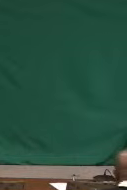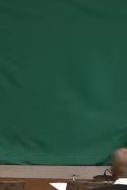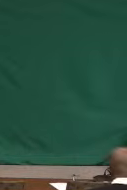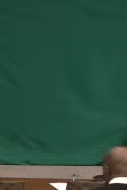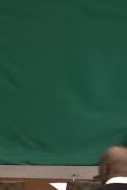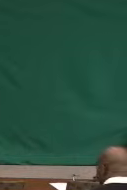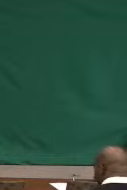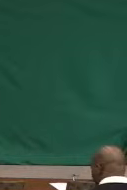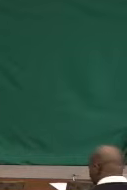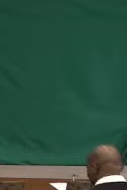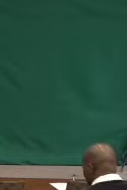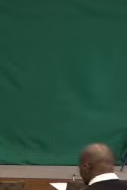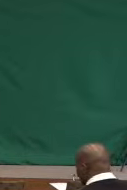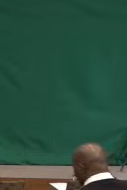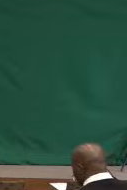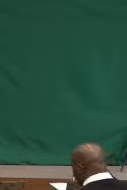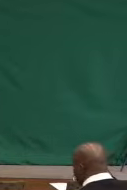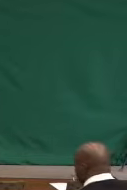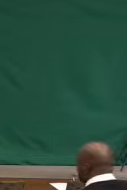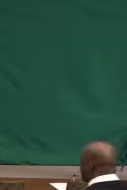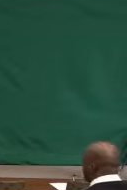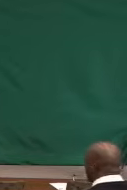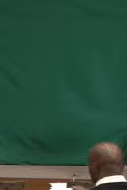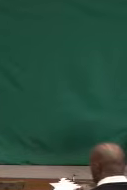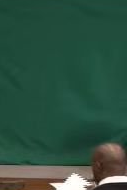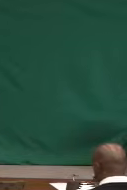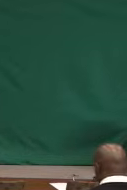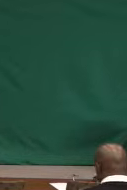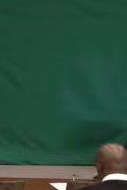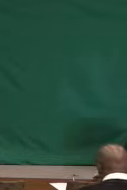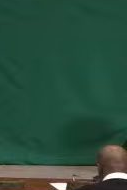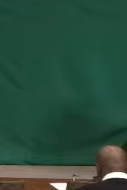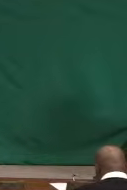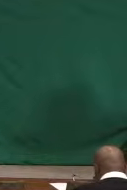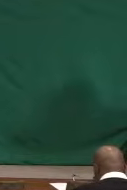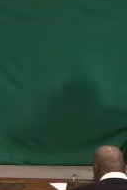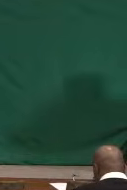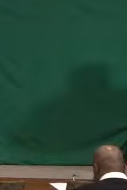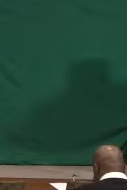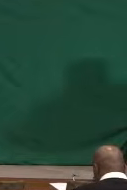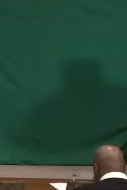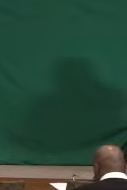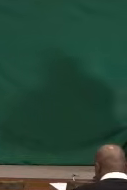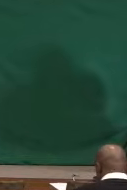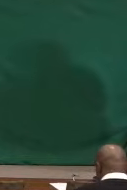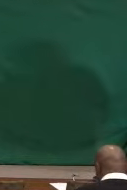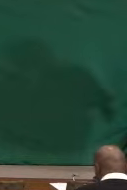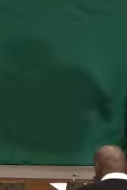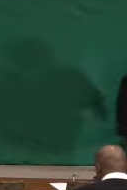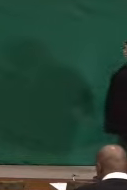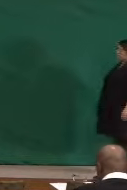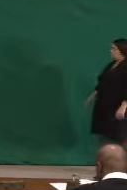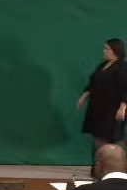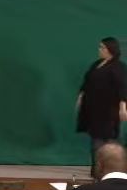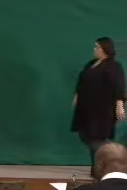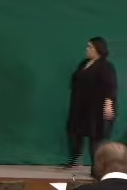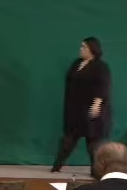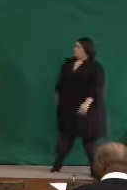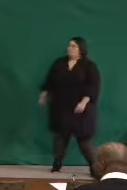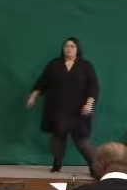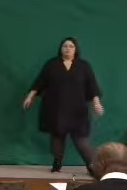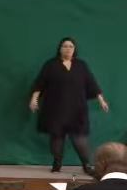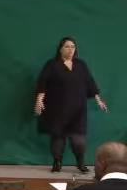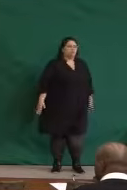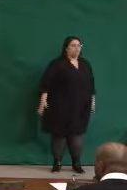from African WordNet, Marissa Griesel. If you could please join us on stage and share